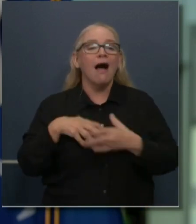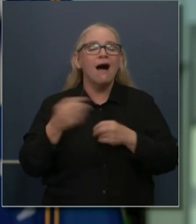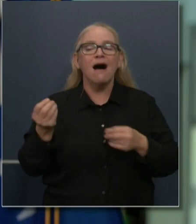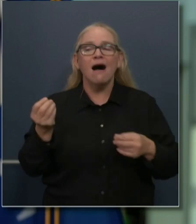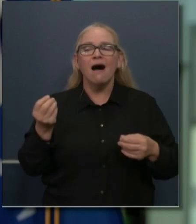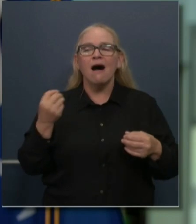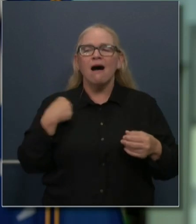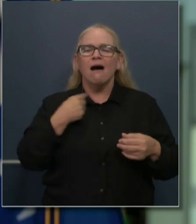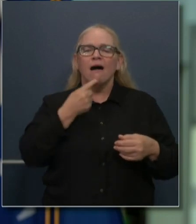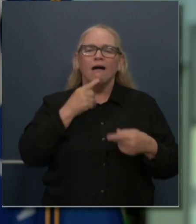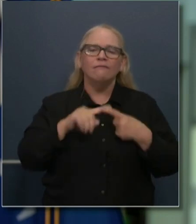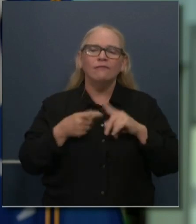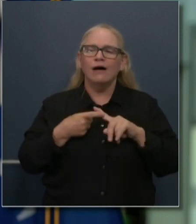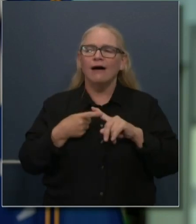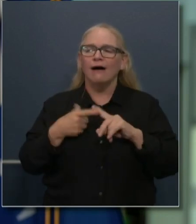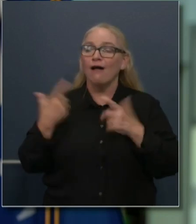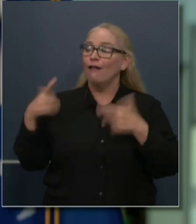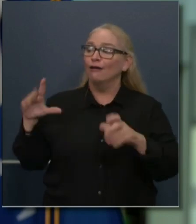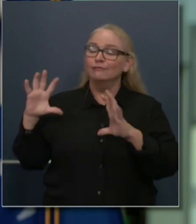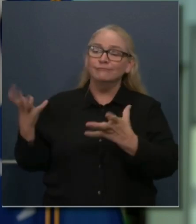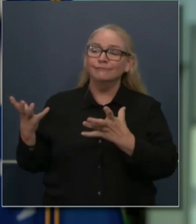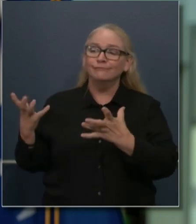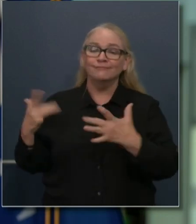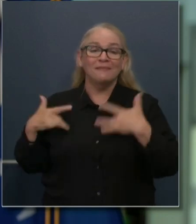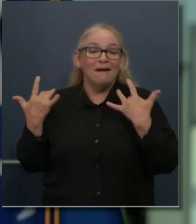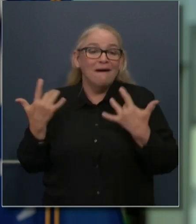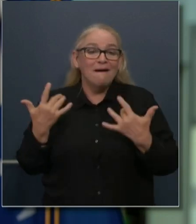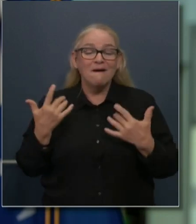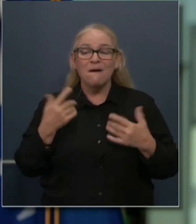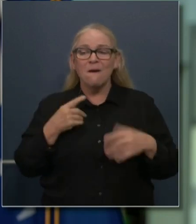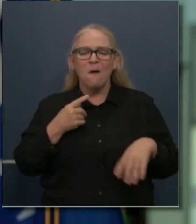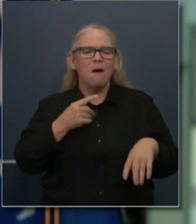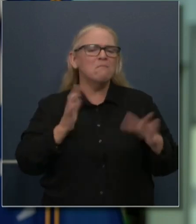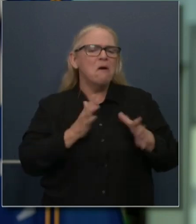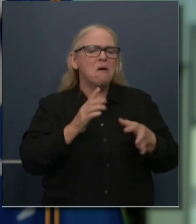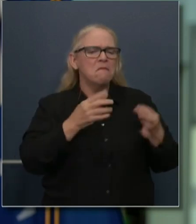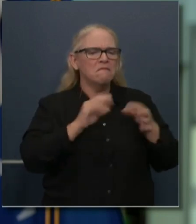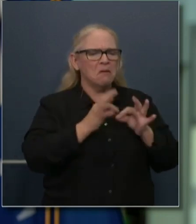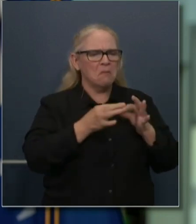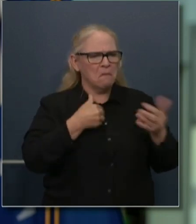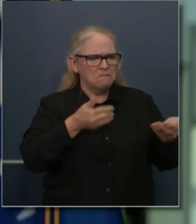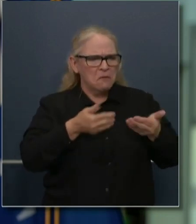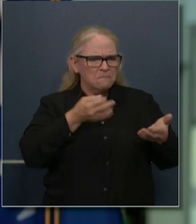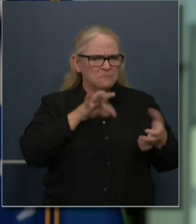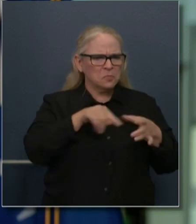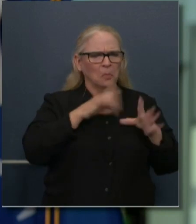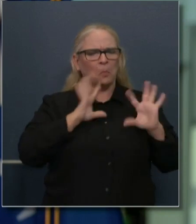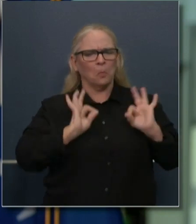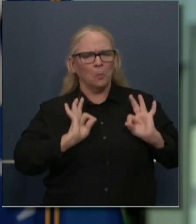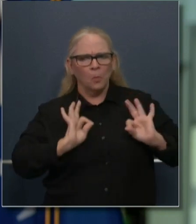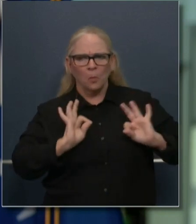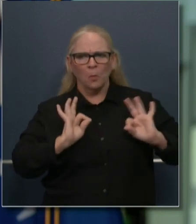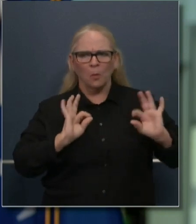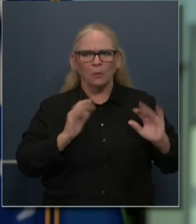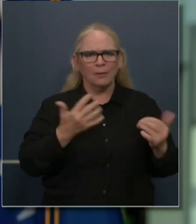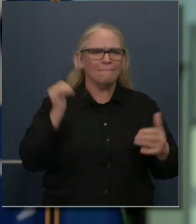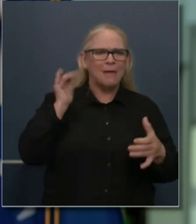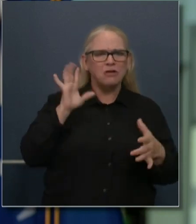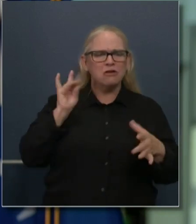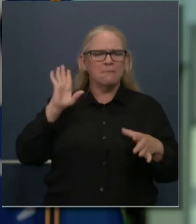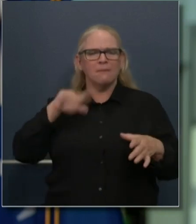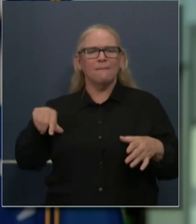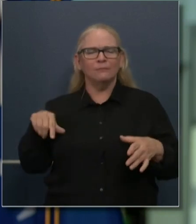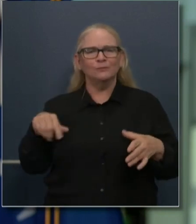in large congregate events or even in your own backyard, where extended family members come over. We